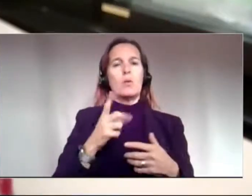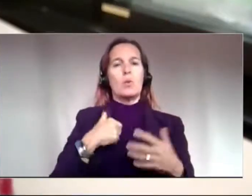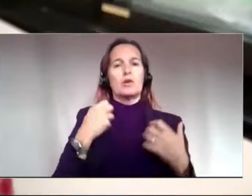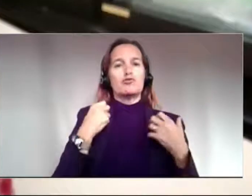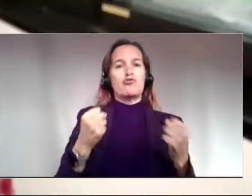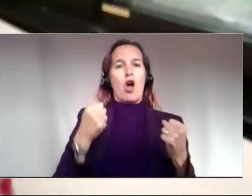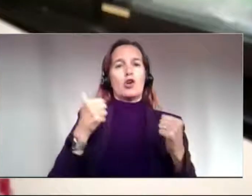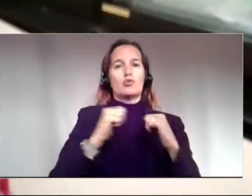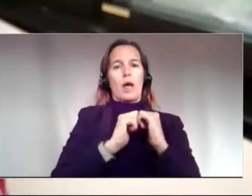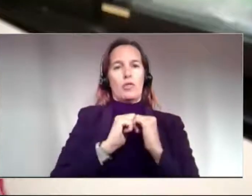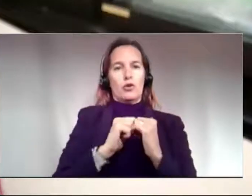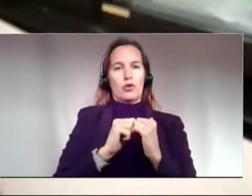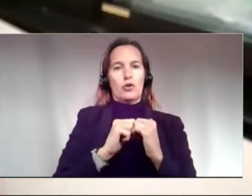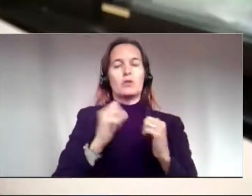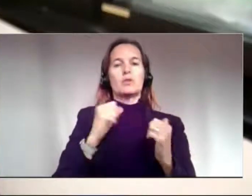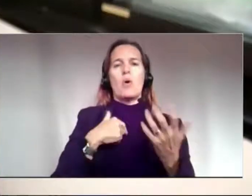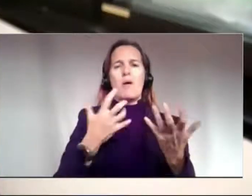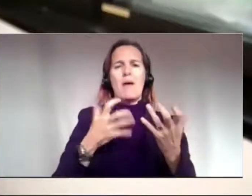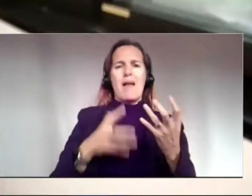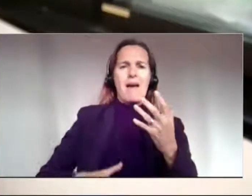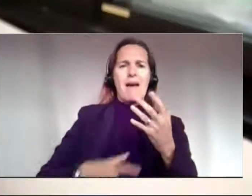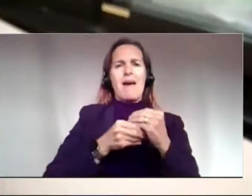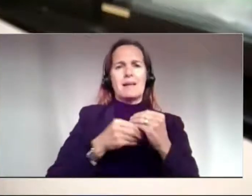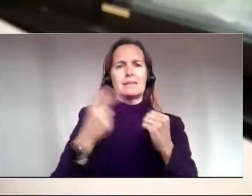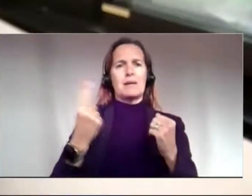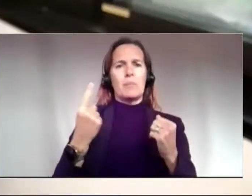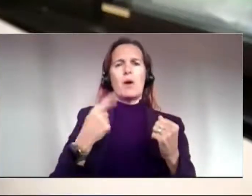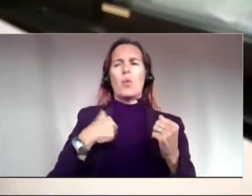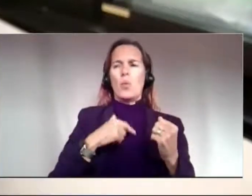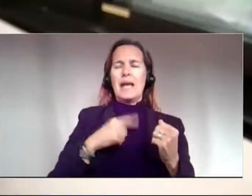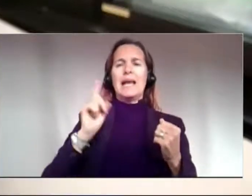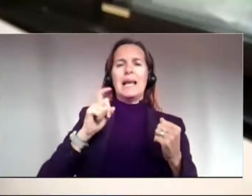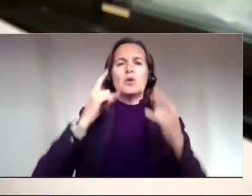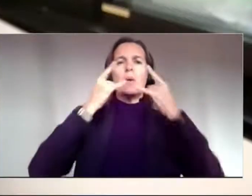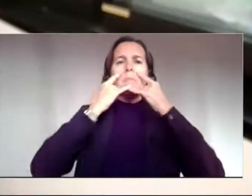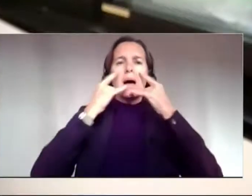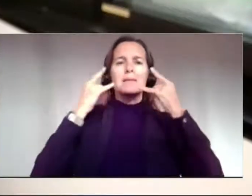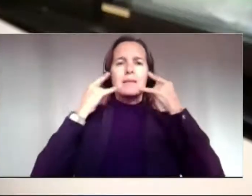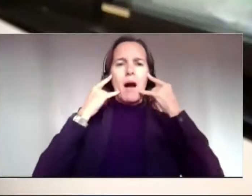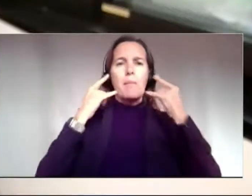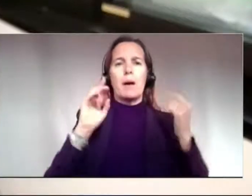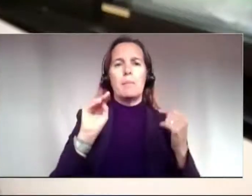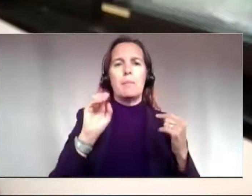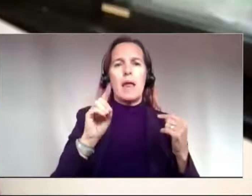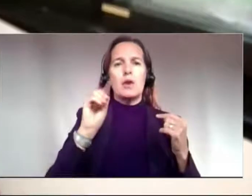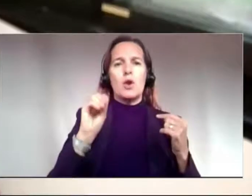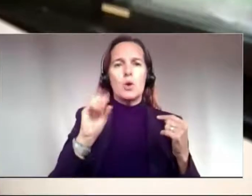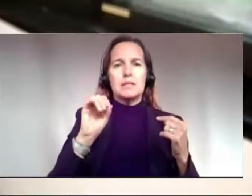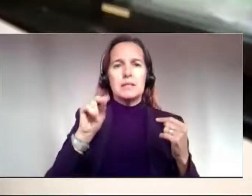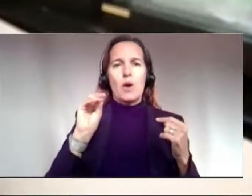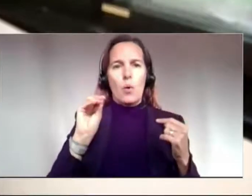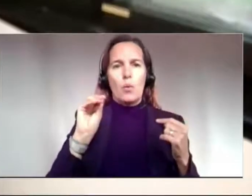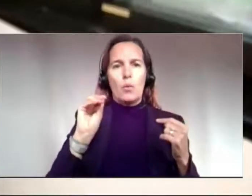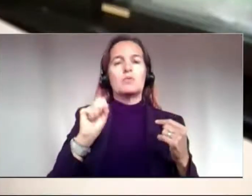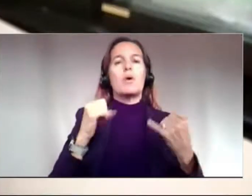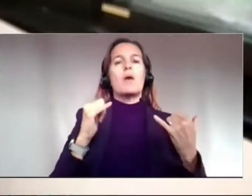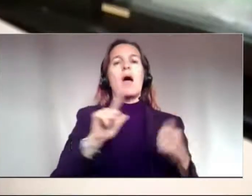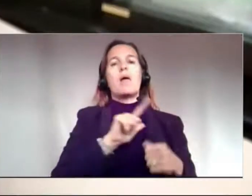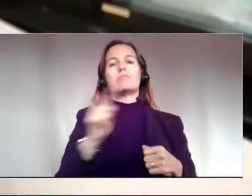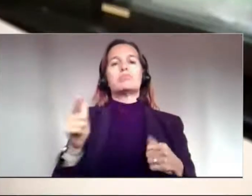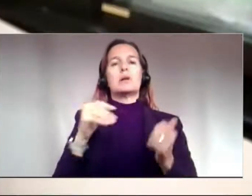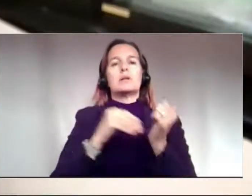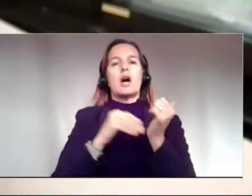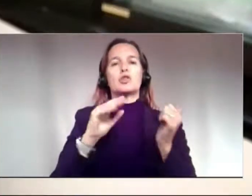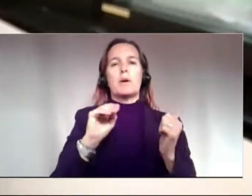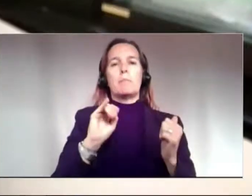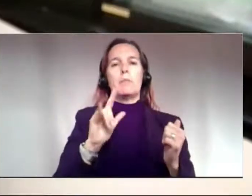to accentuate that and add to it that we need to mask up Mendocino. So having said that, I'm going to turn it over to Dr. Miller, the